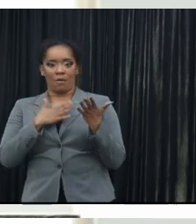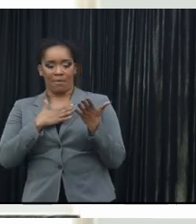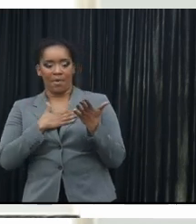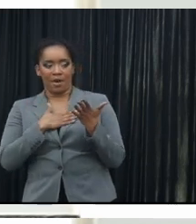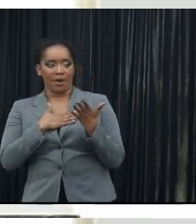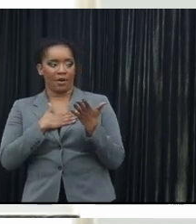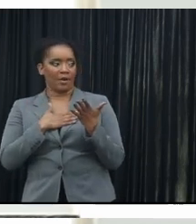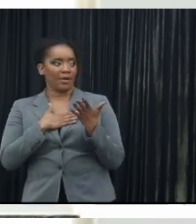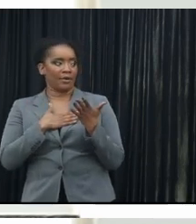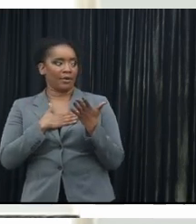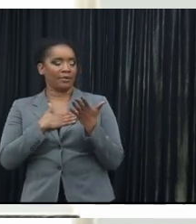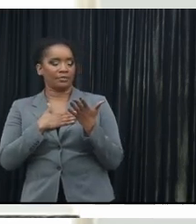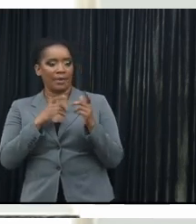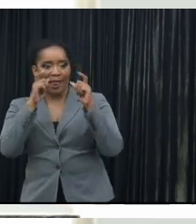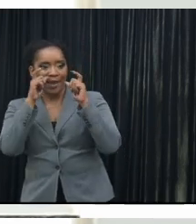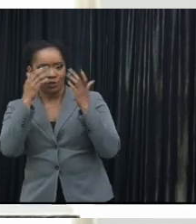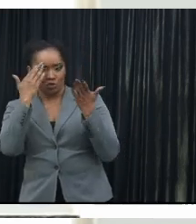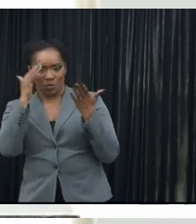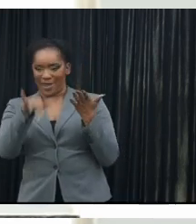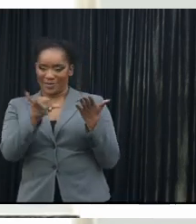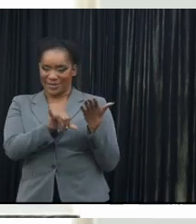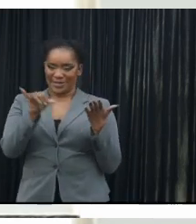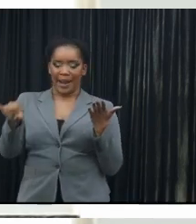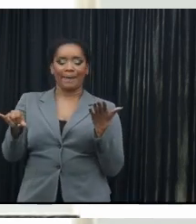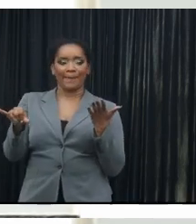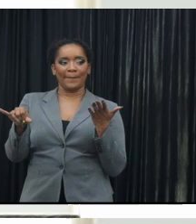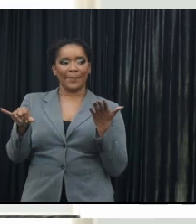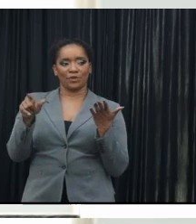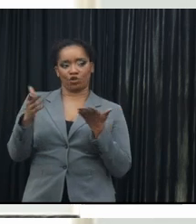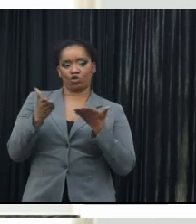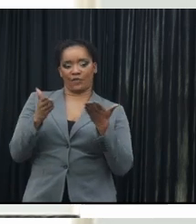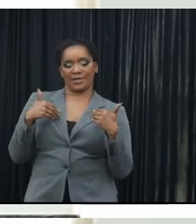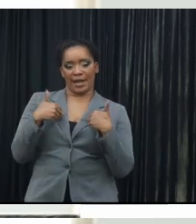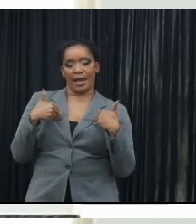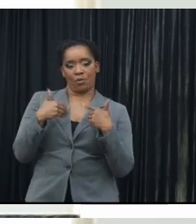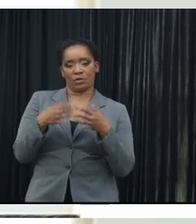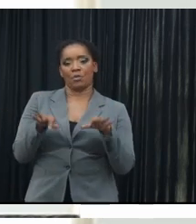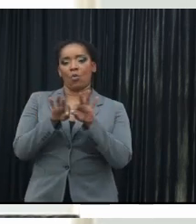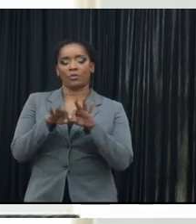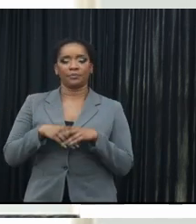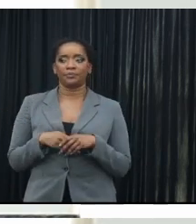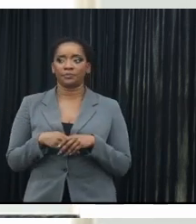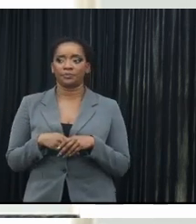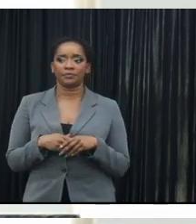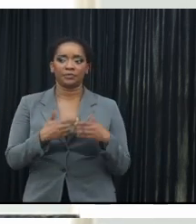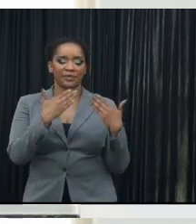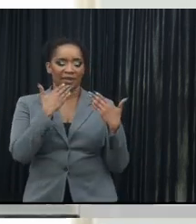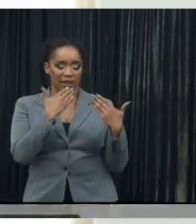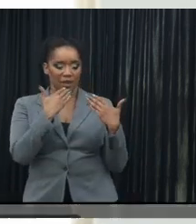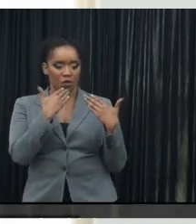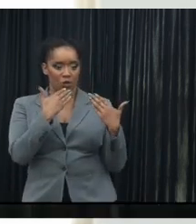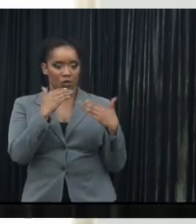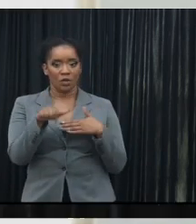that's how broad it is in terms of a service animal being able to go under the ADA. Thank you, Nedra. So on the flip side of that, Amy, can you tell